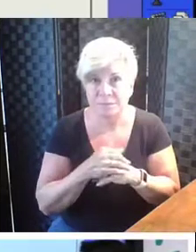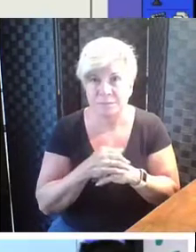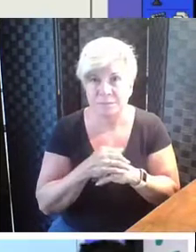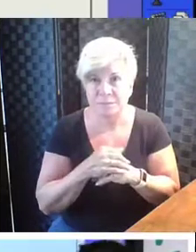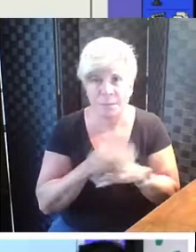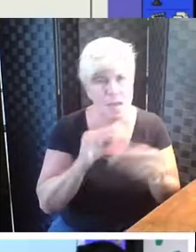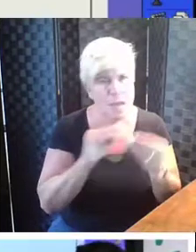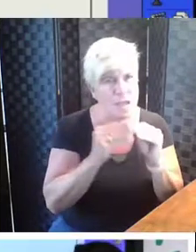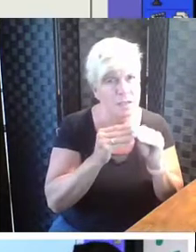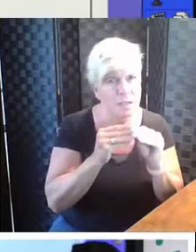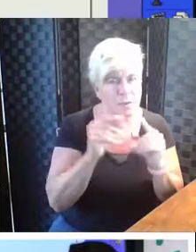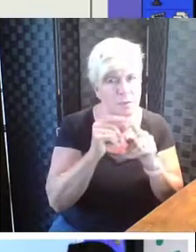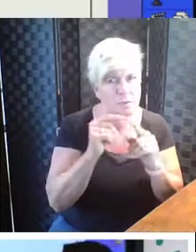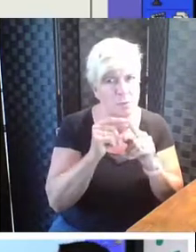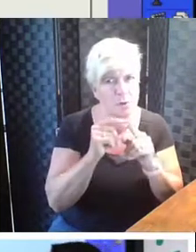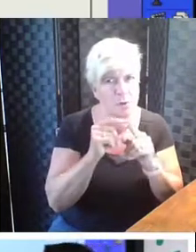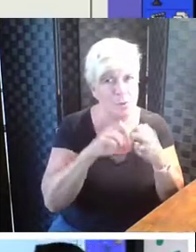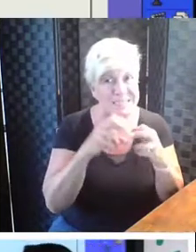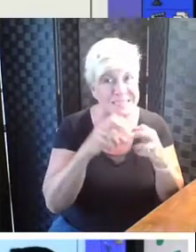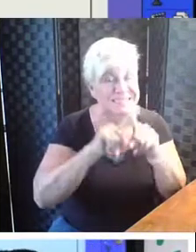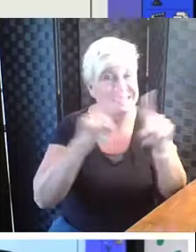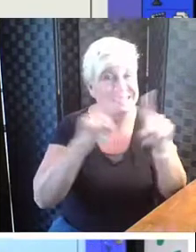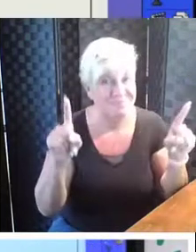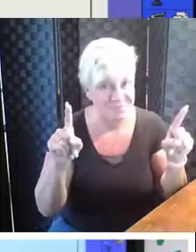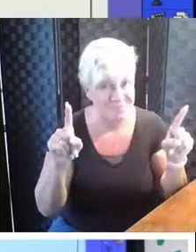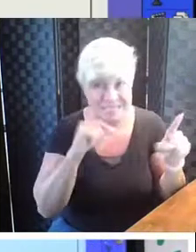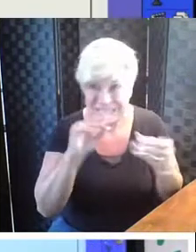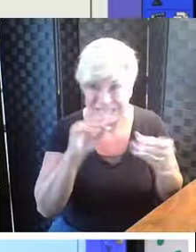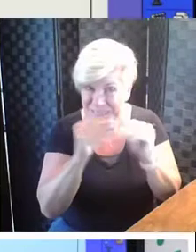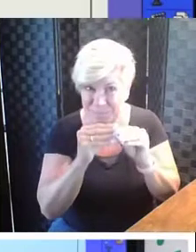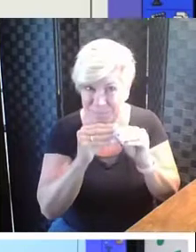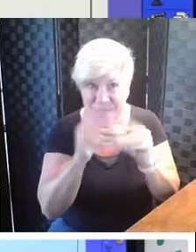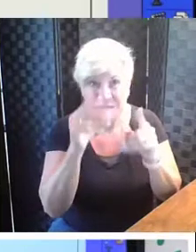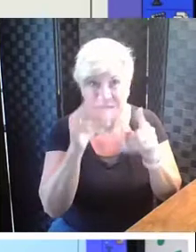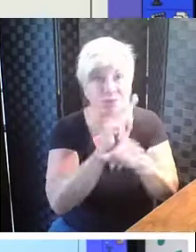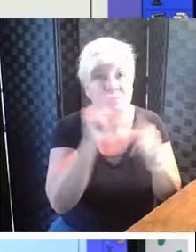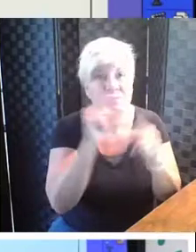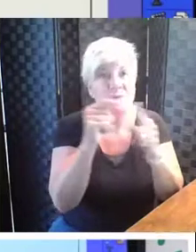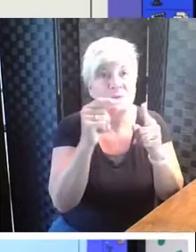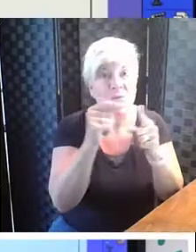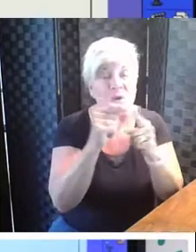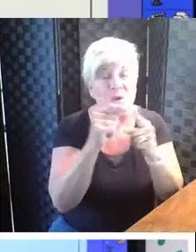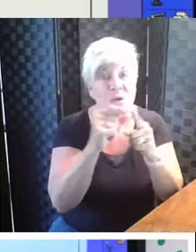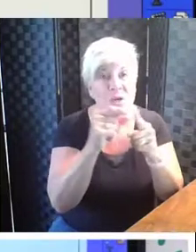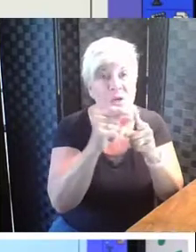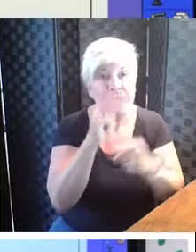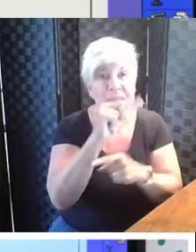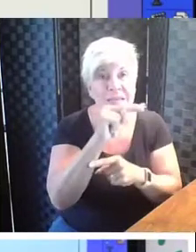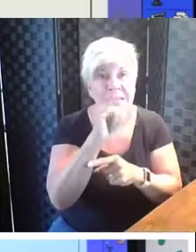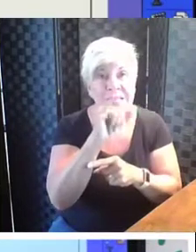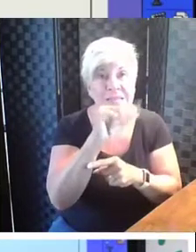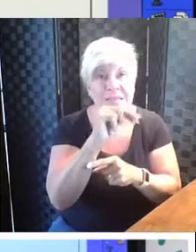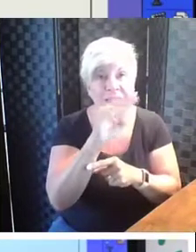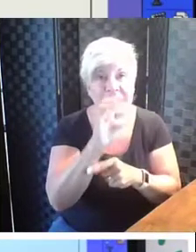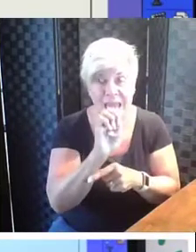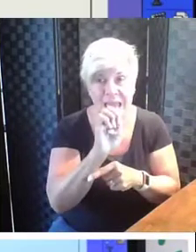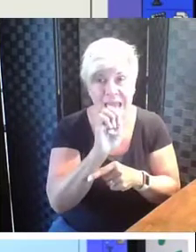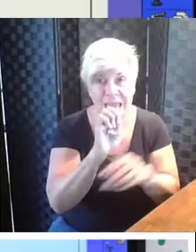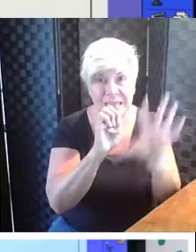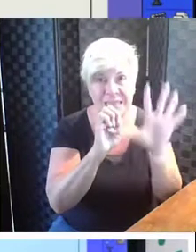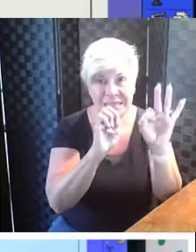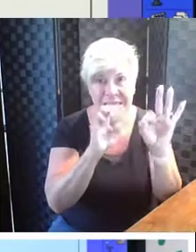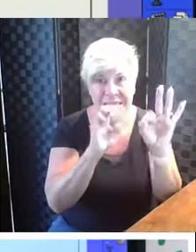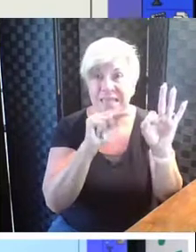Now our numbers in this word problem are a little different. They're in word form. So we have 9